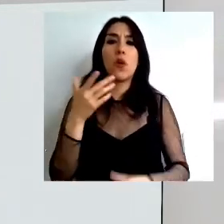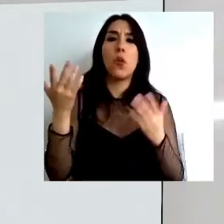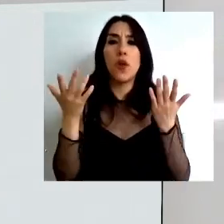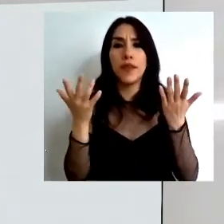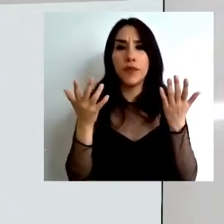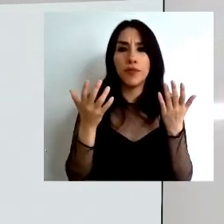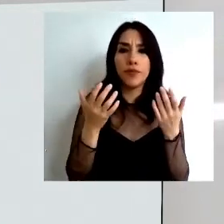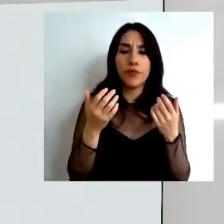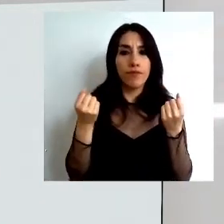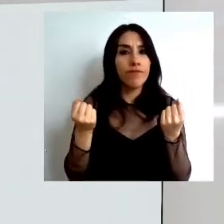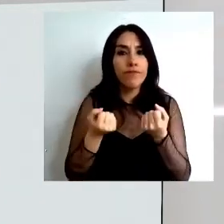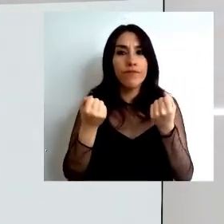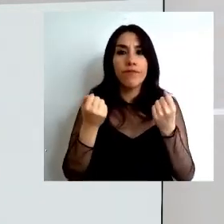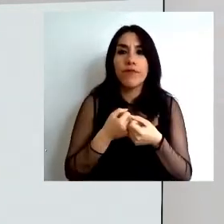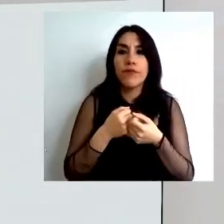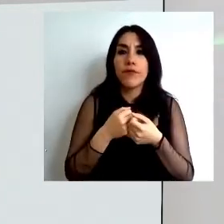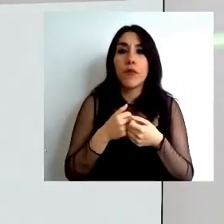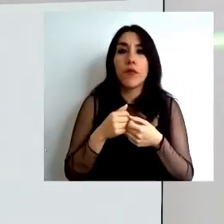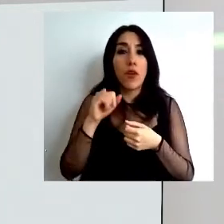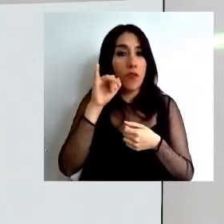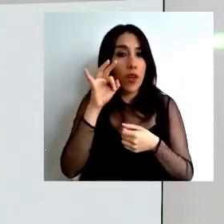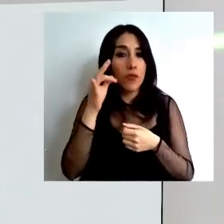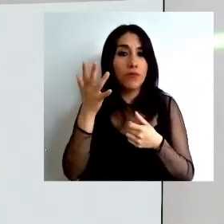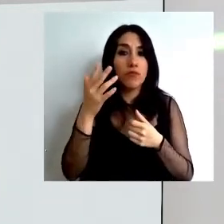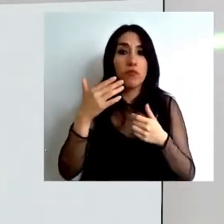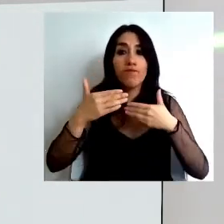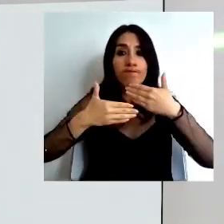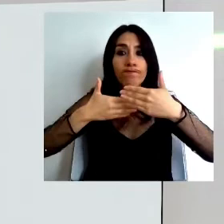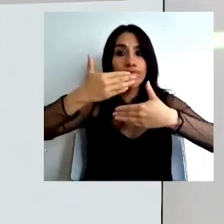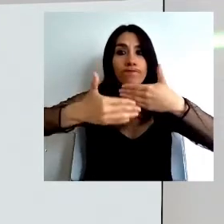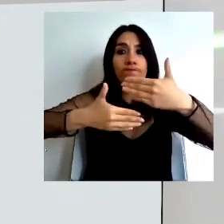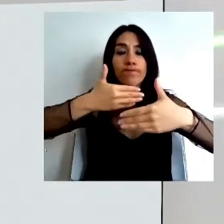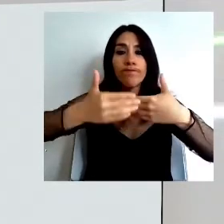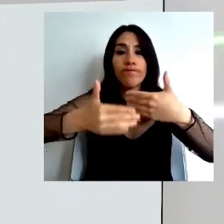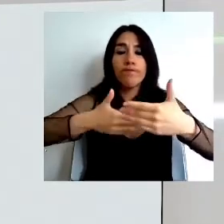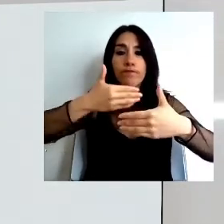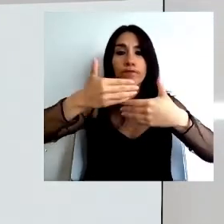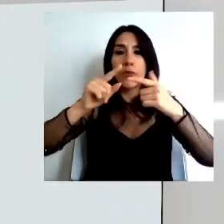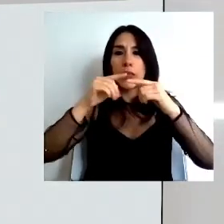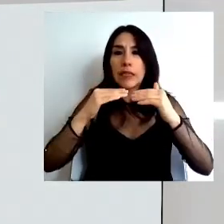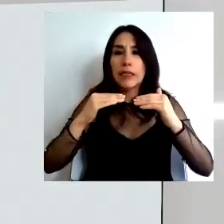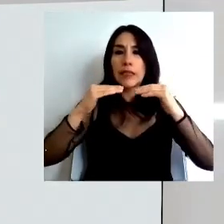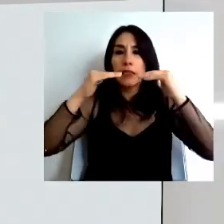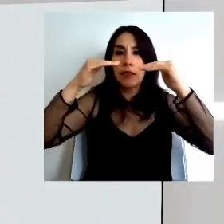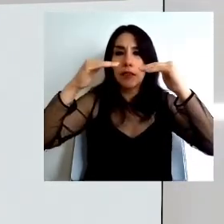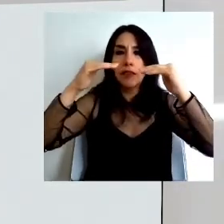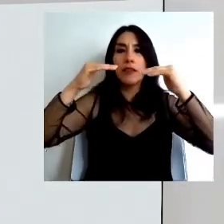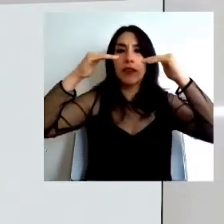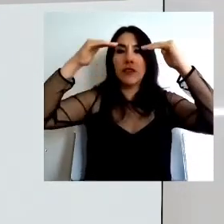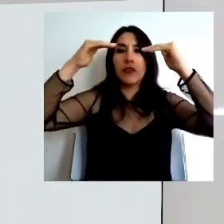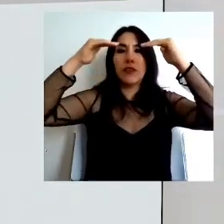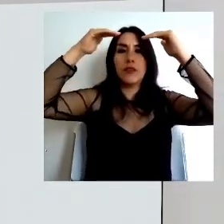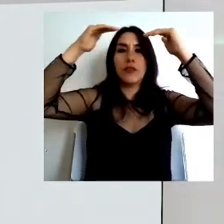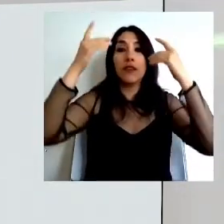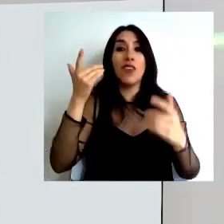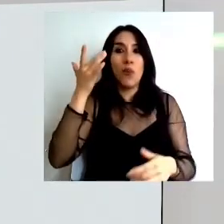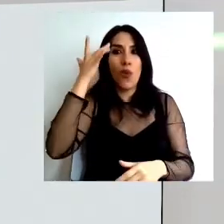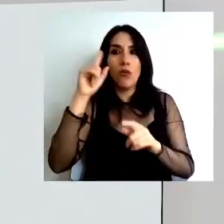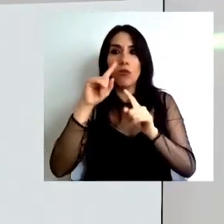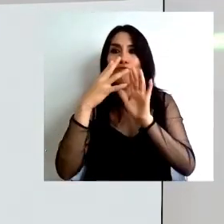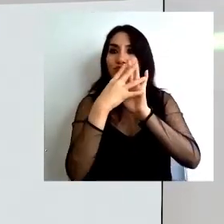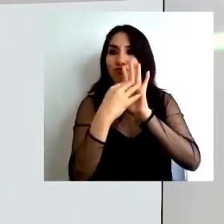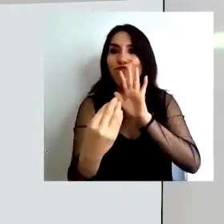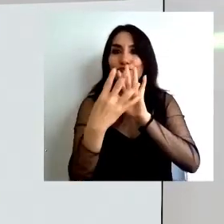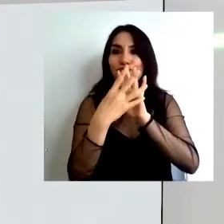and is a valuable model as well, but I think there's only so much you can do on your own. As we know, we are limited